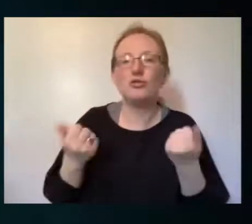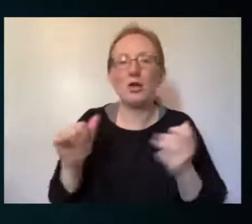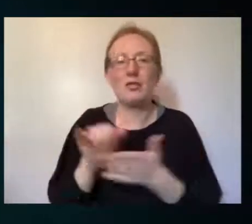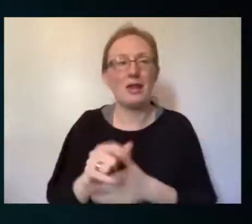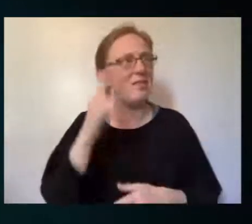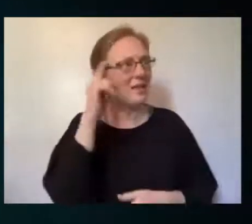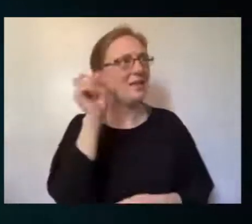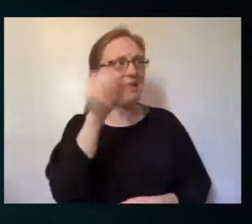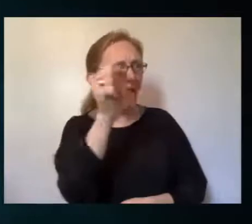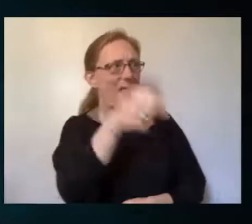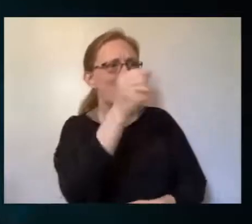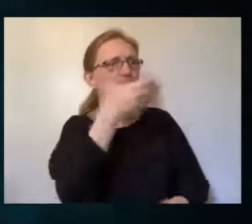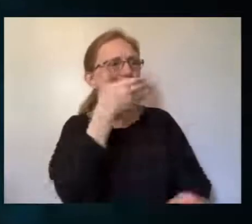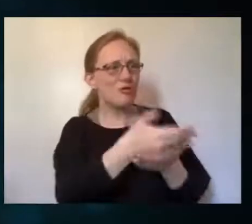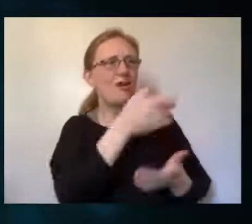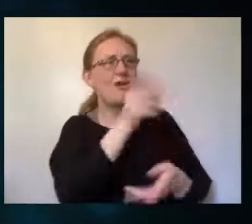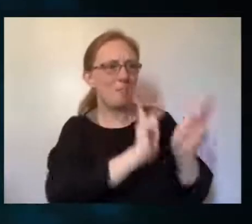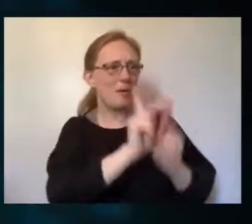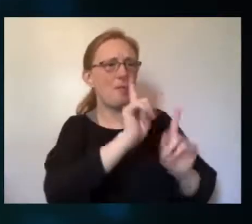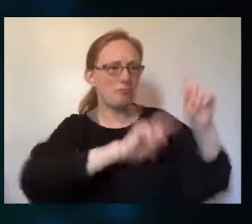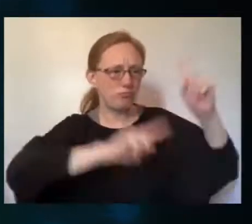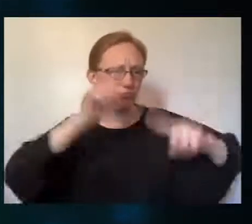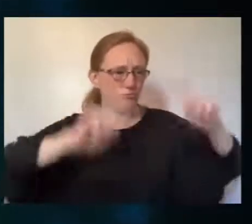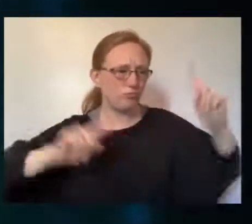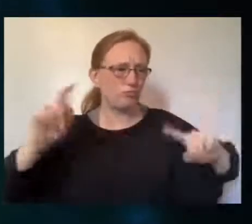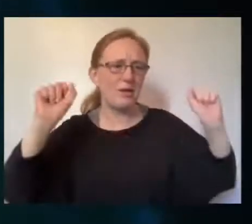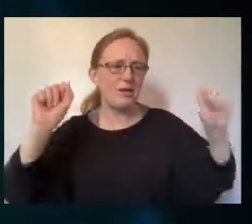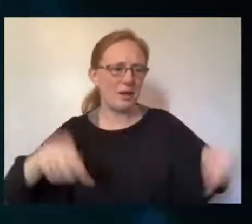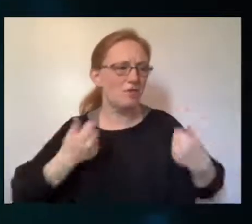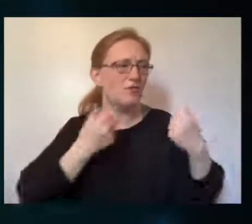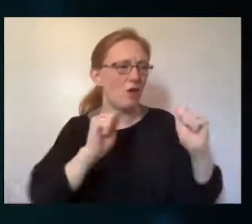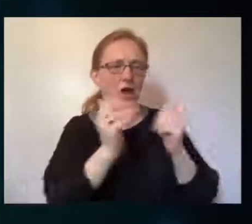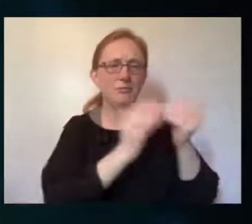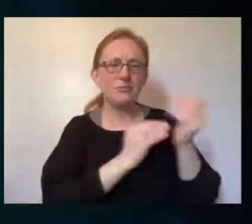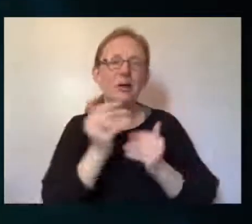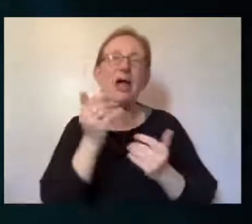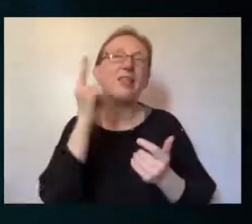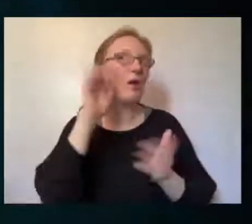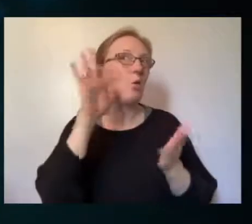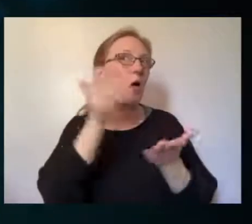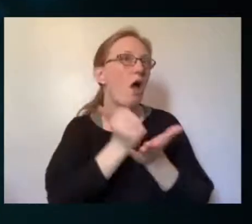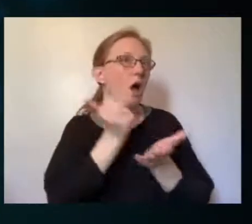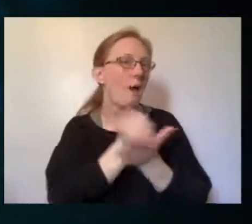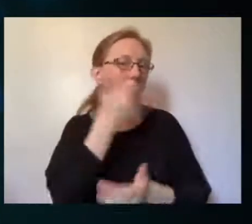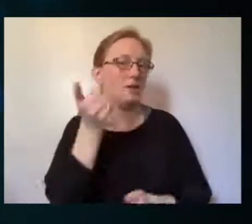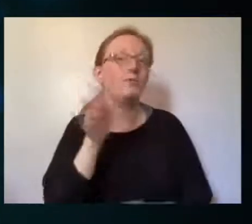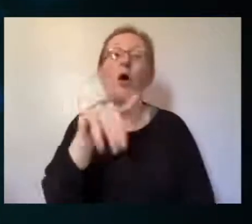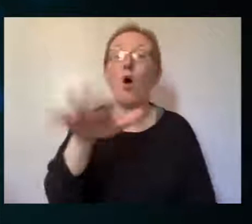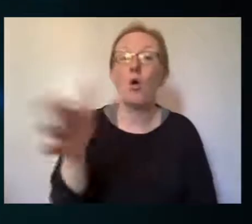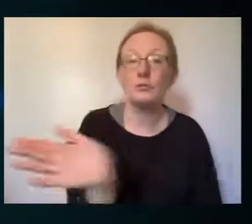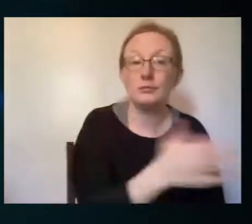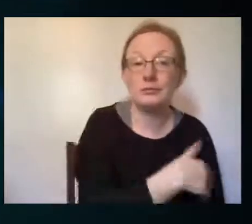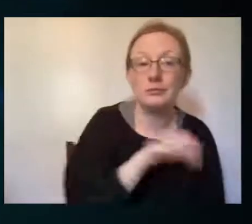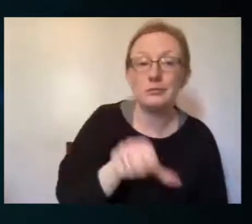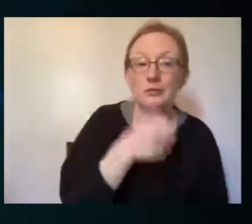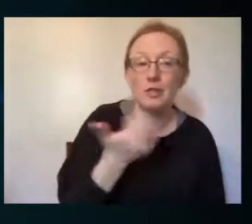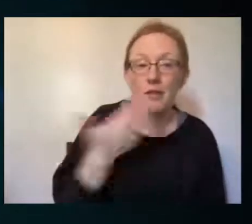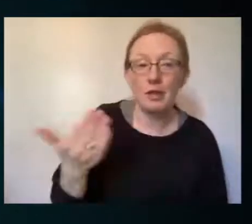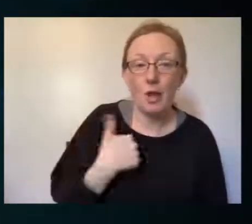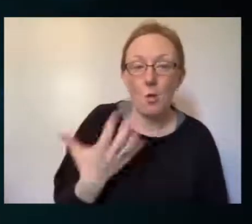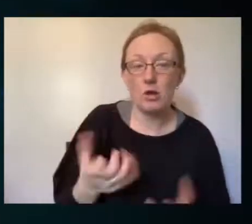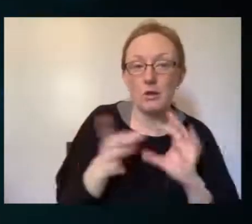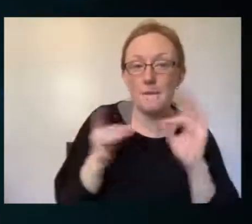individuality of individual of people. And maybe that will help things better. Another thing I like, and I think Nick mentioned this, is